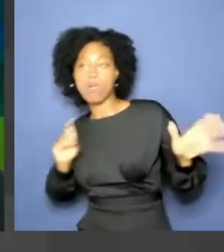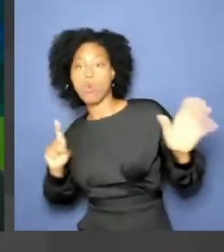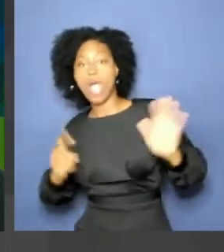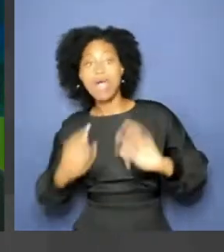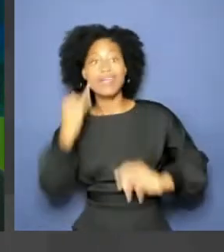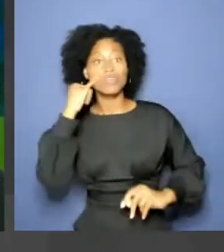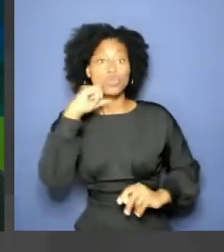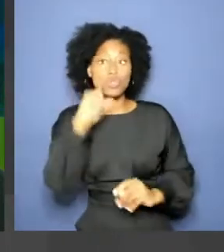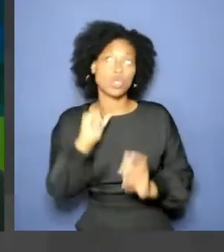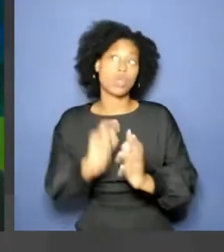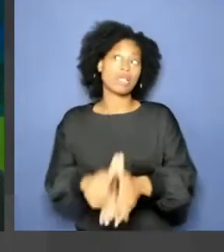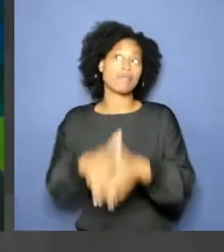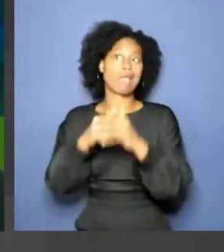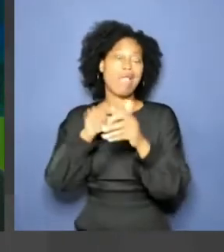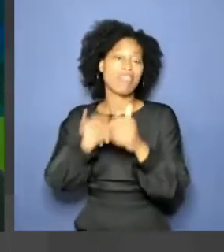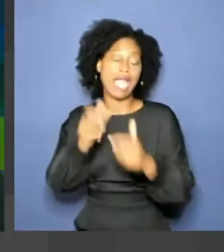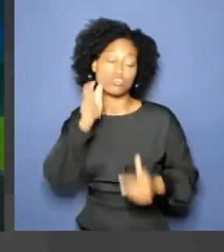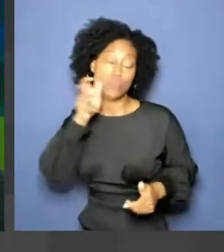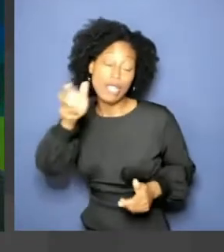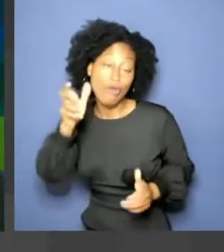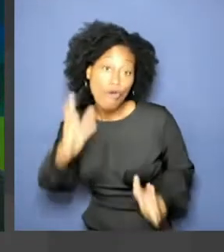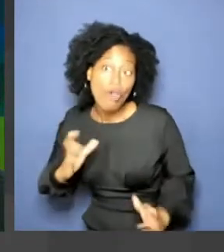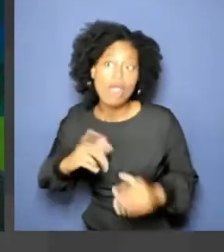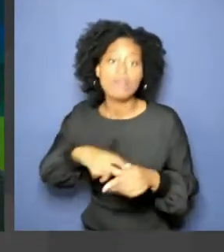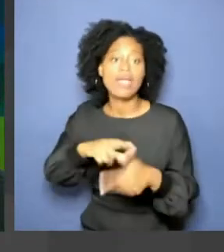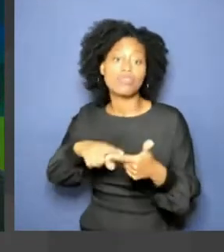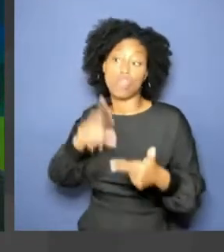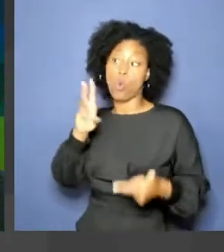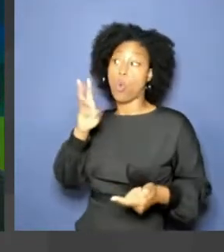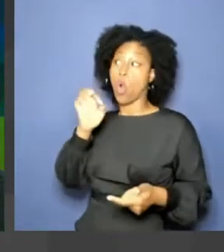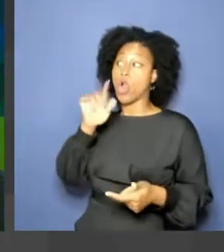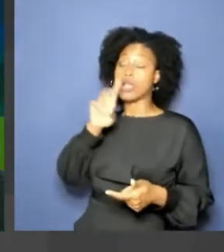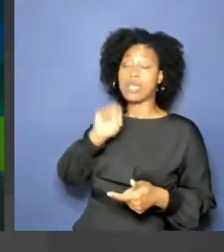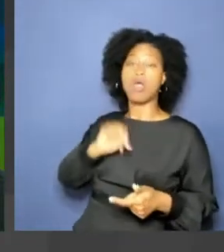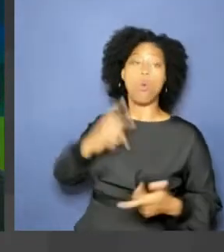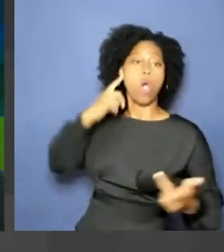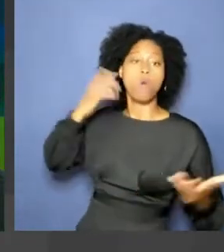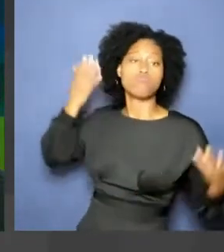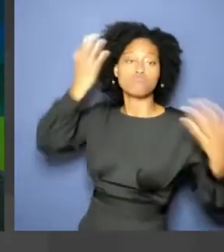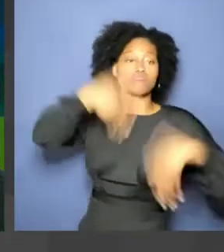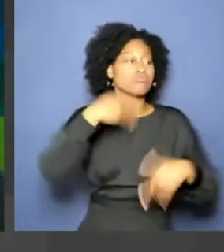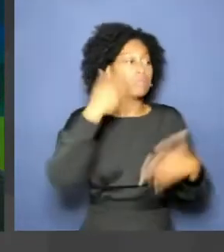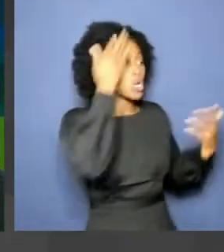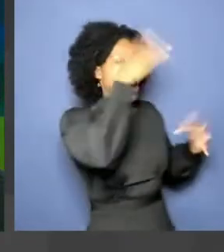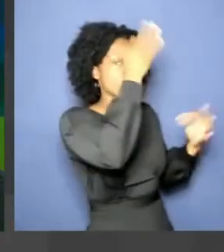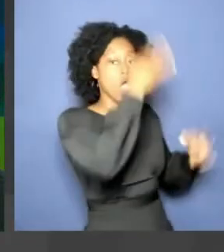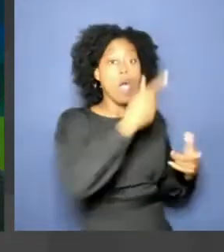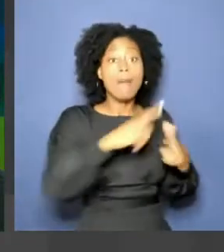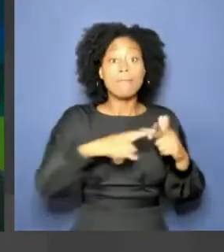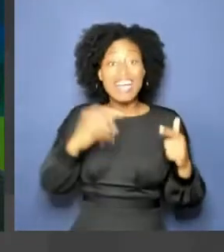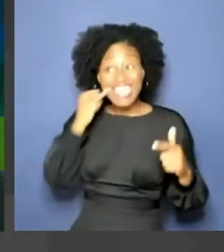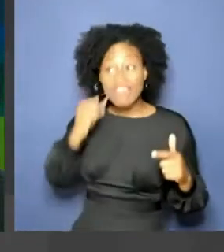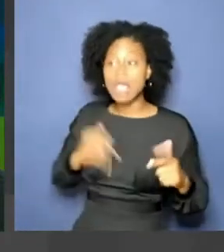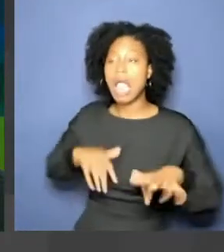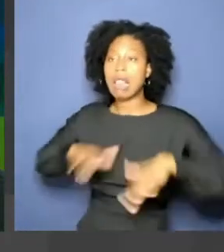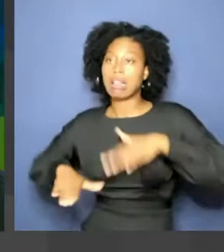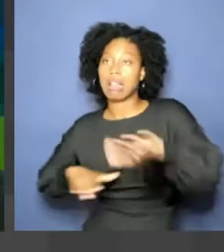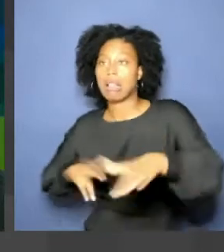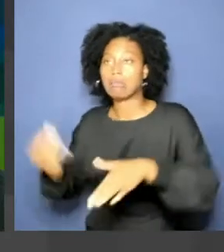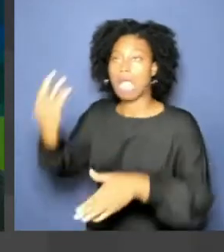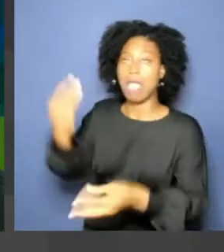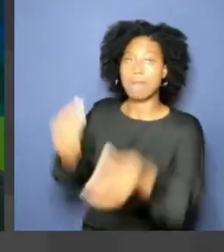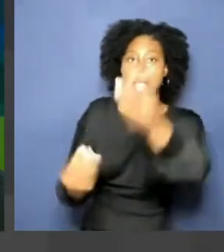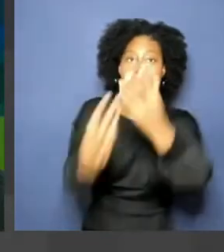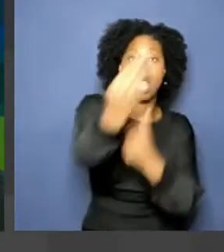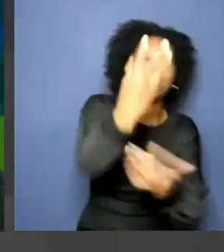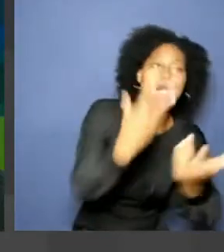Skulk Shriekers, then the warden won't come. But if you do make too many noises and the Skulk Shrieker activates too many